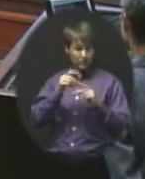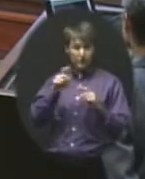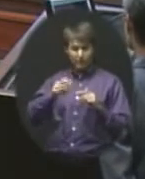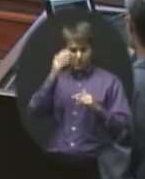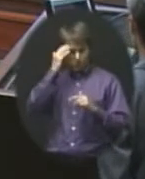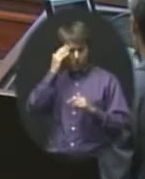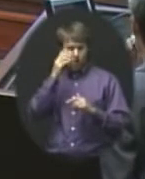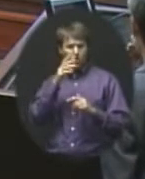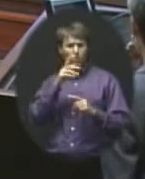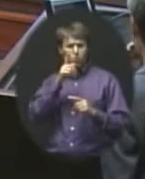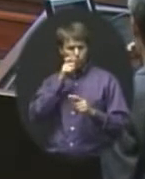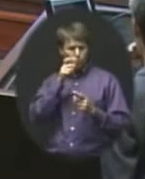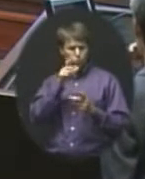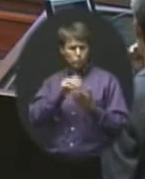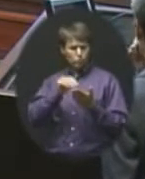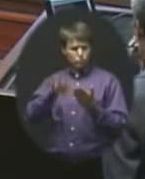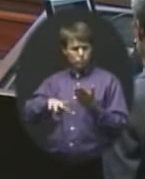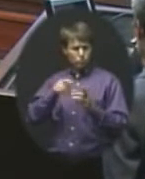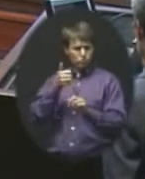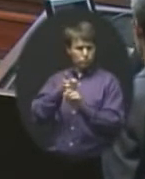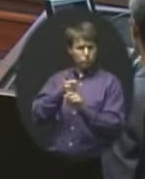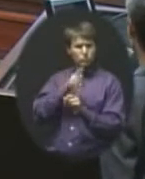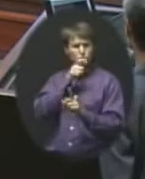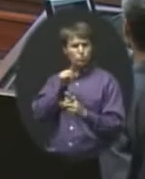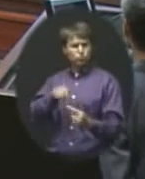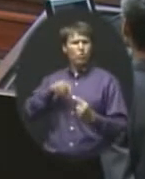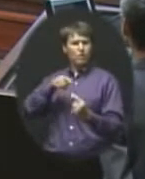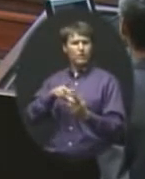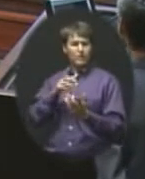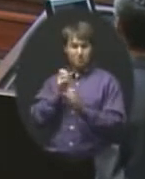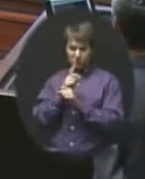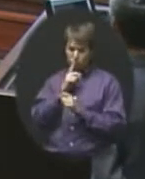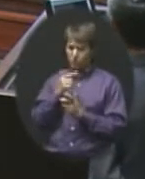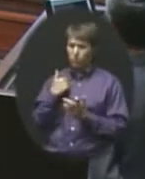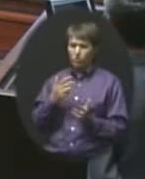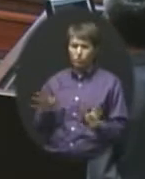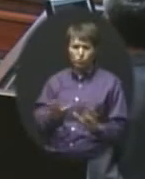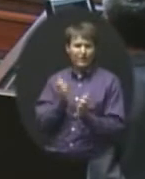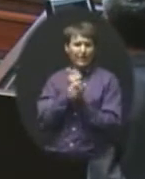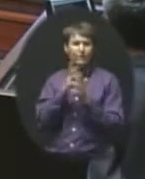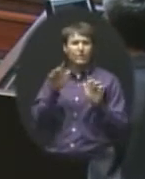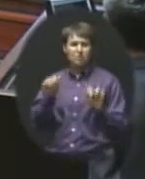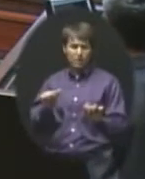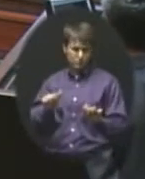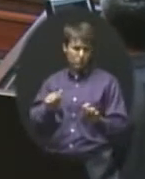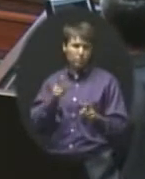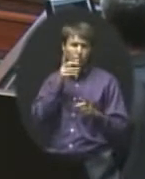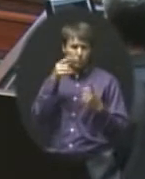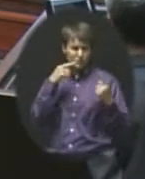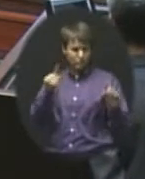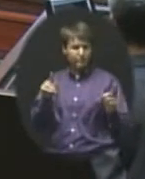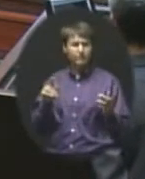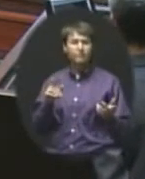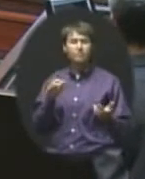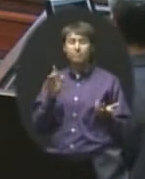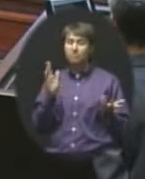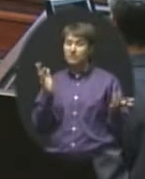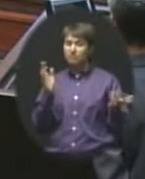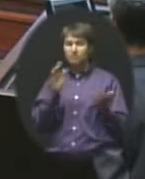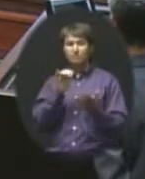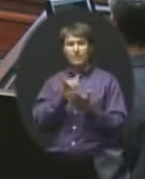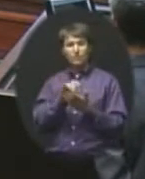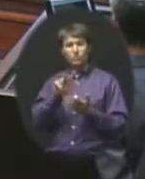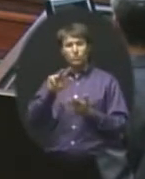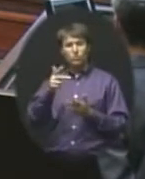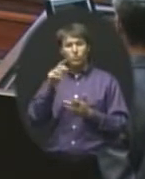kids that are struggling, and making sure that we're doing everything we can to make sure they're achieving. So that is our third